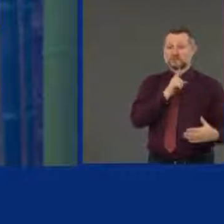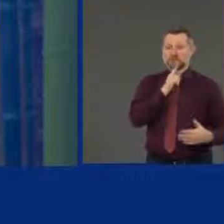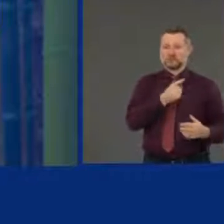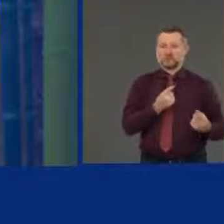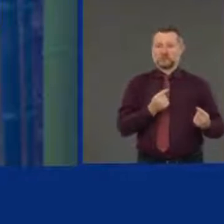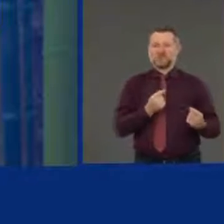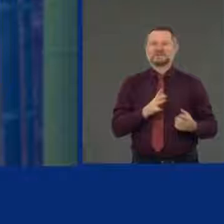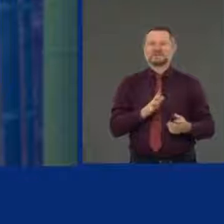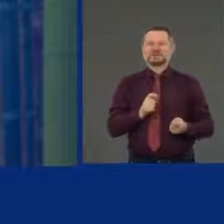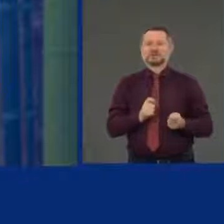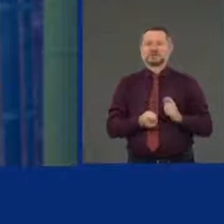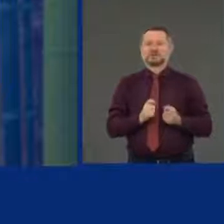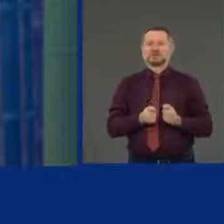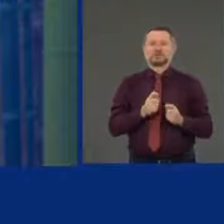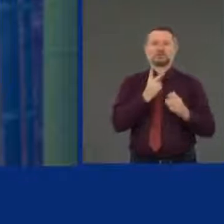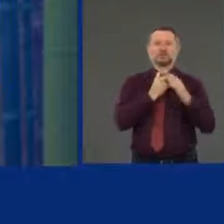projections